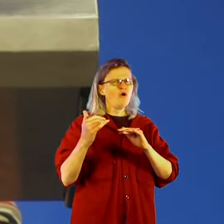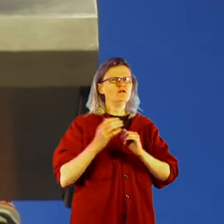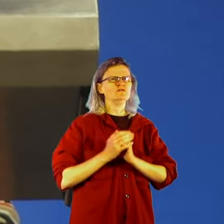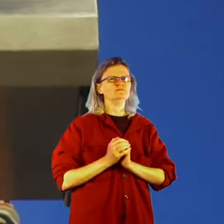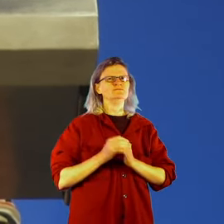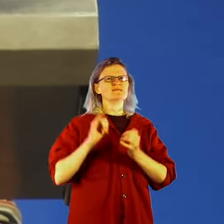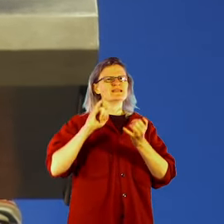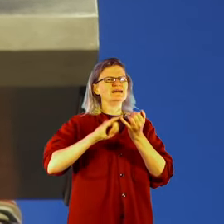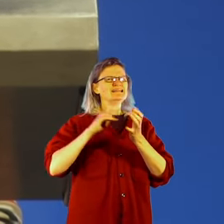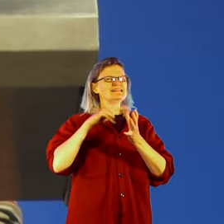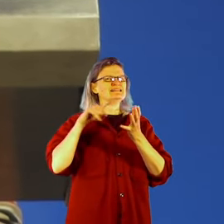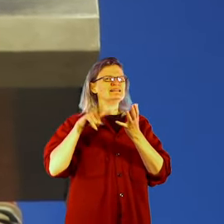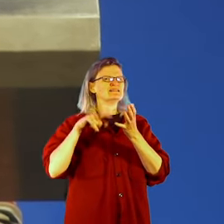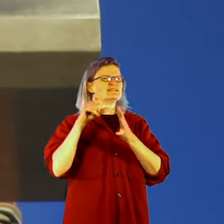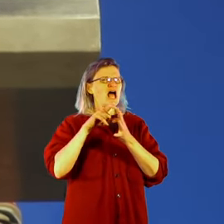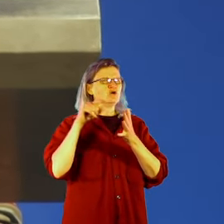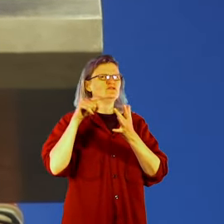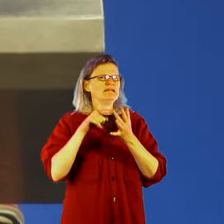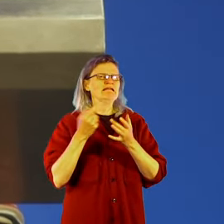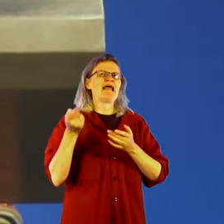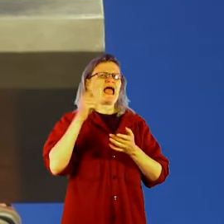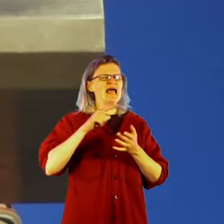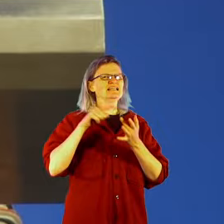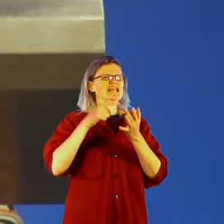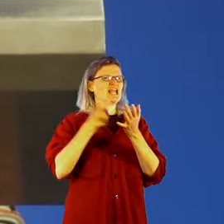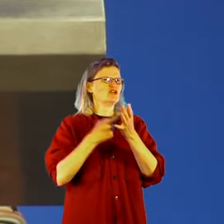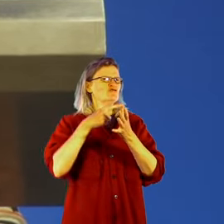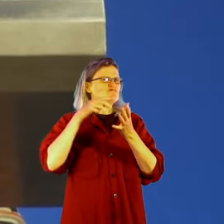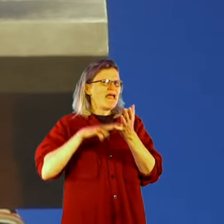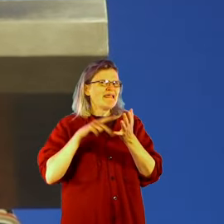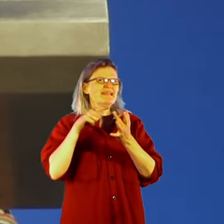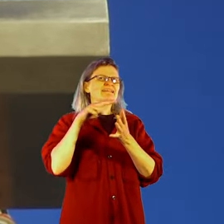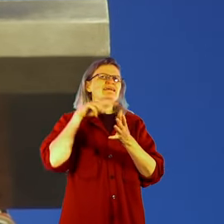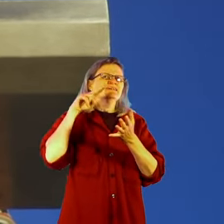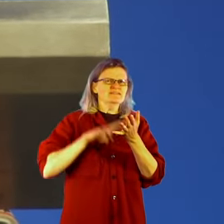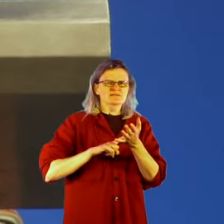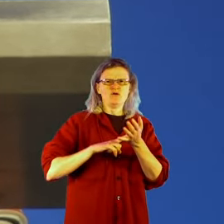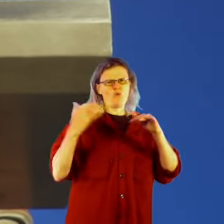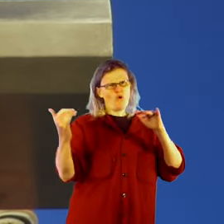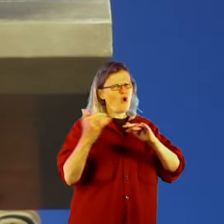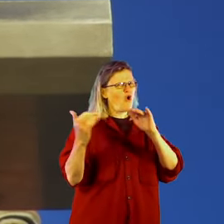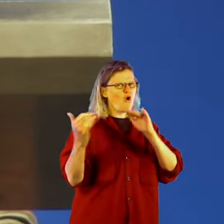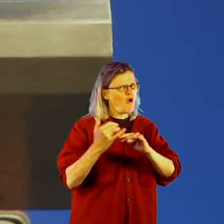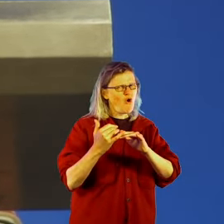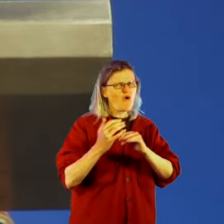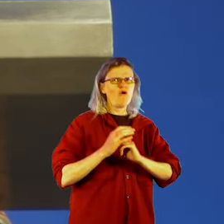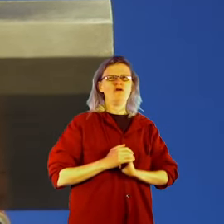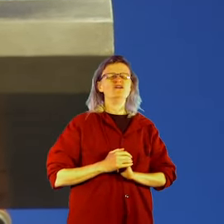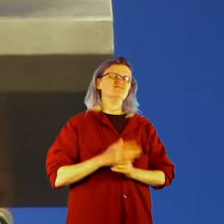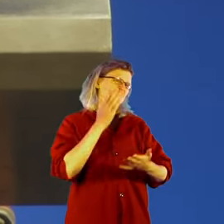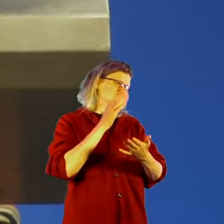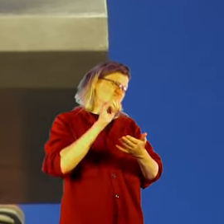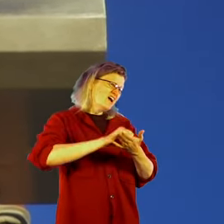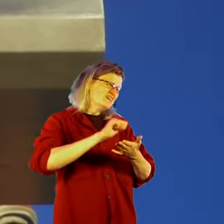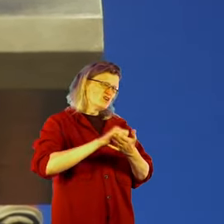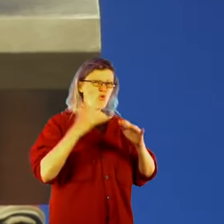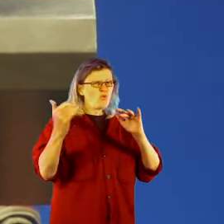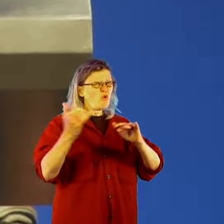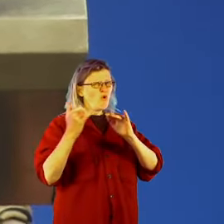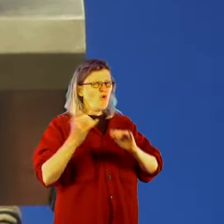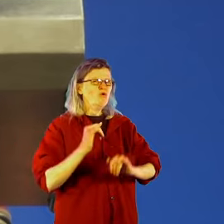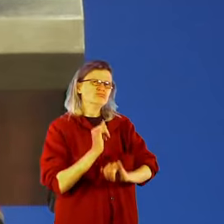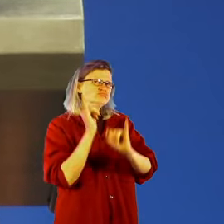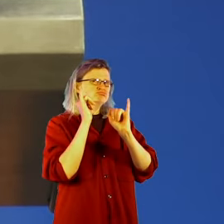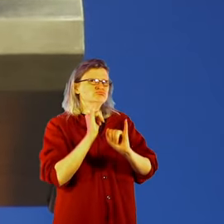and the Iranians. Yeah, more war, conflict, absolutely.